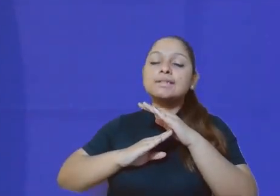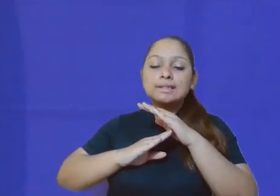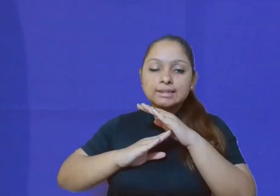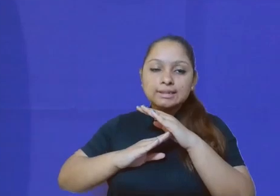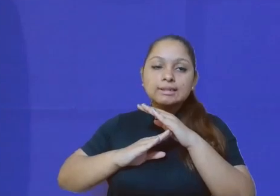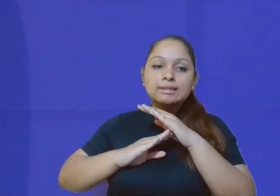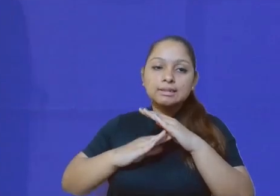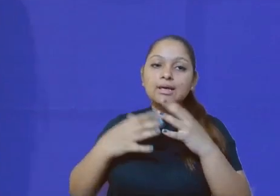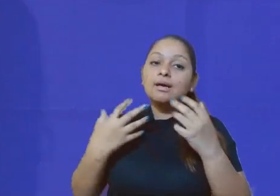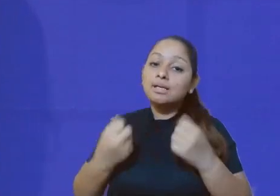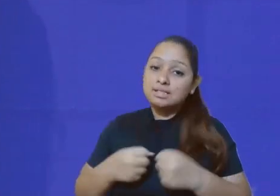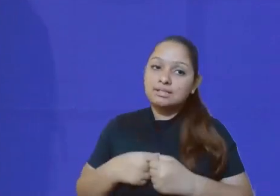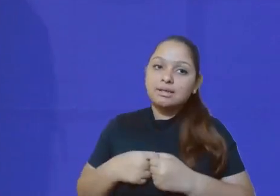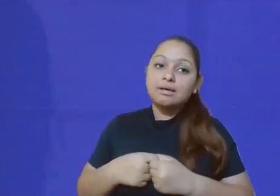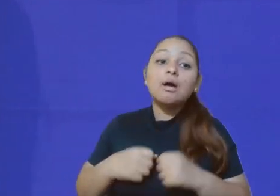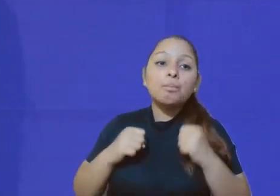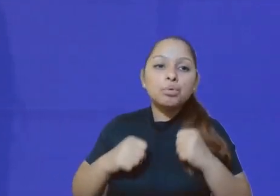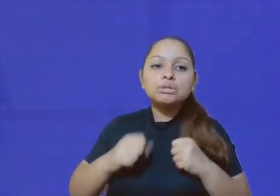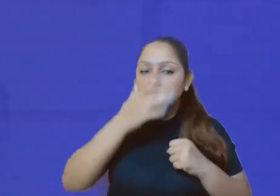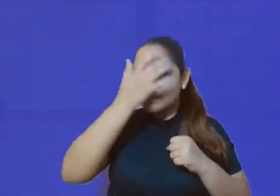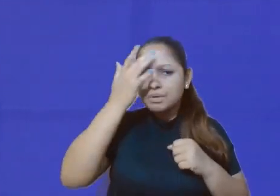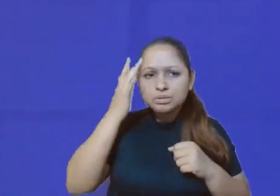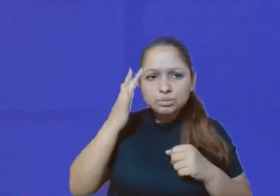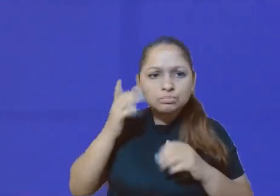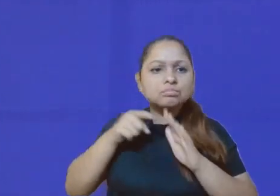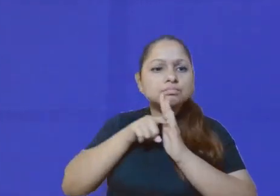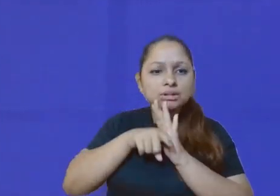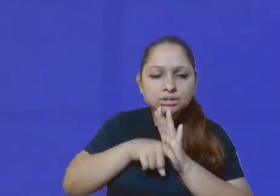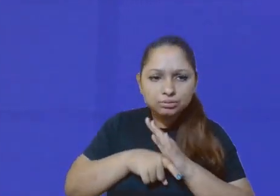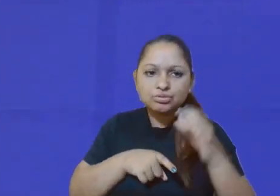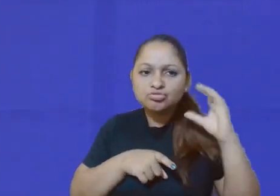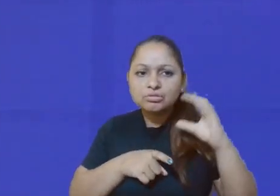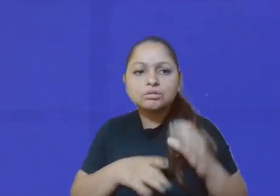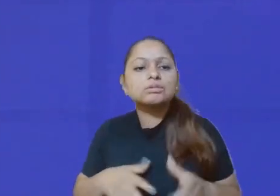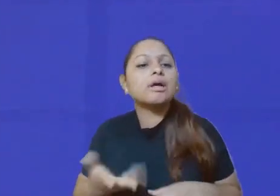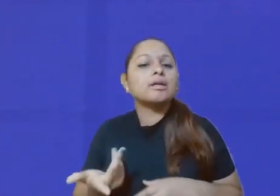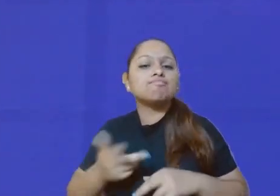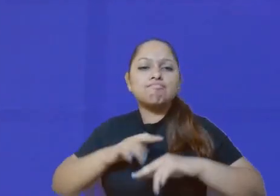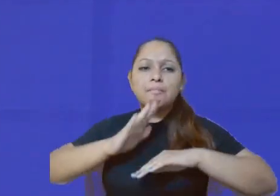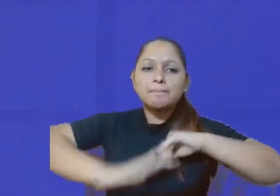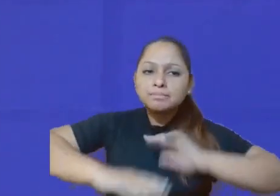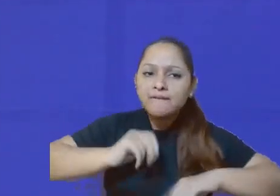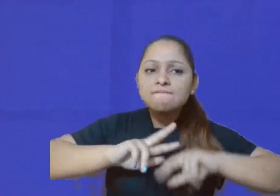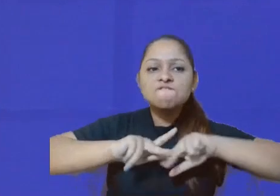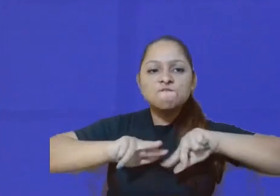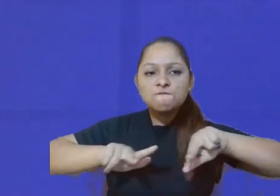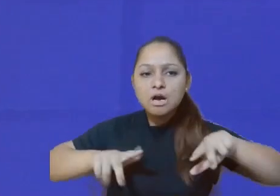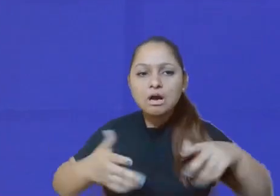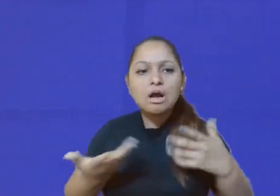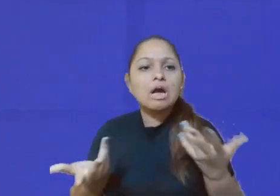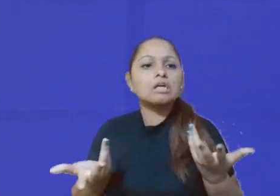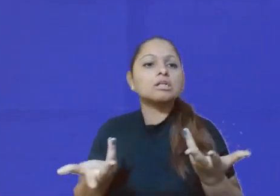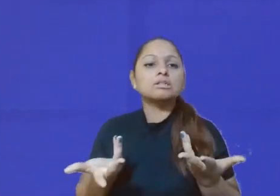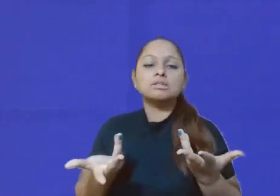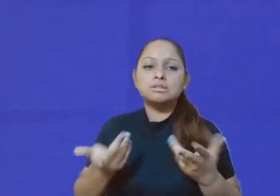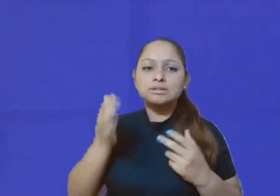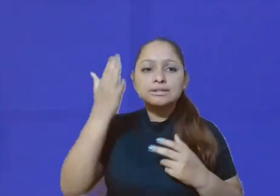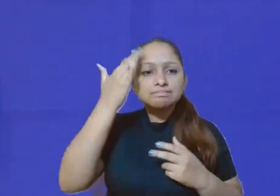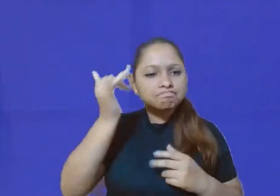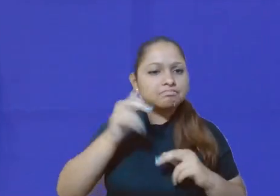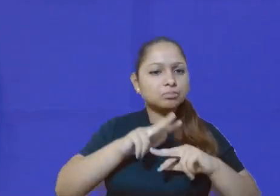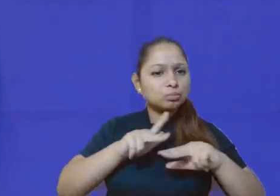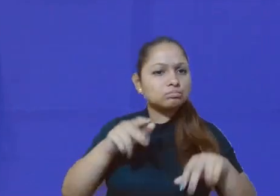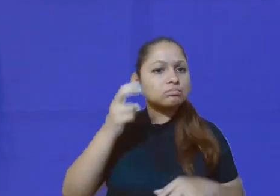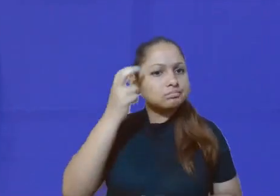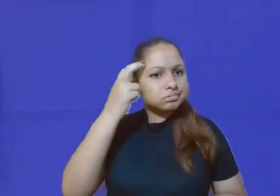capability, maybe he have communication soft skills, but ideally they can get a co-founder, a team that